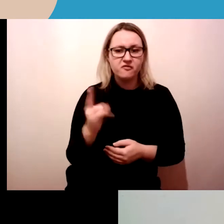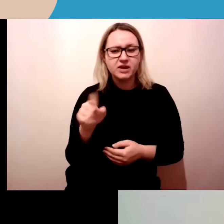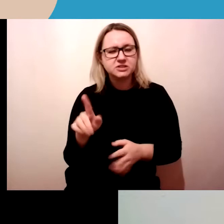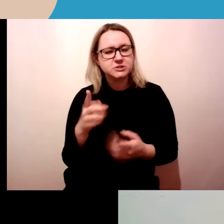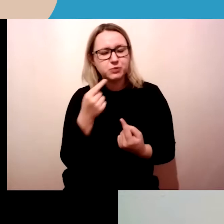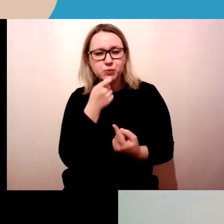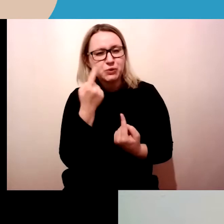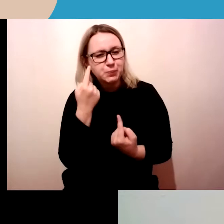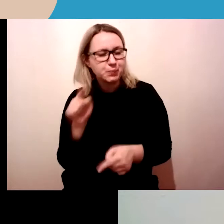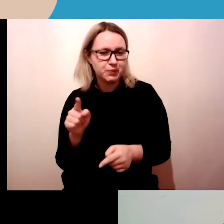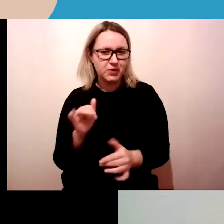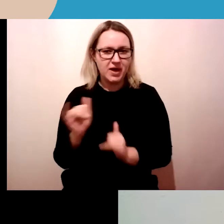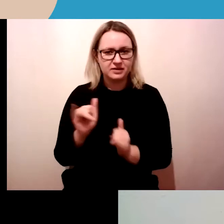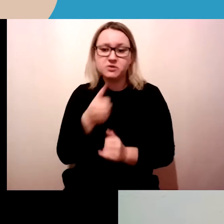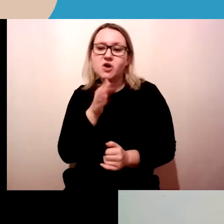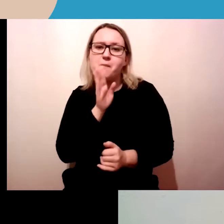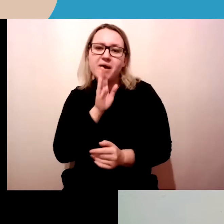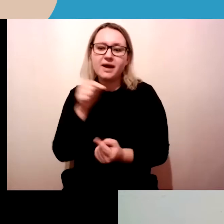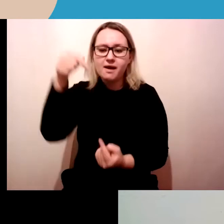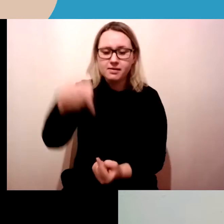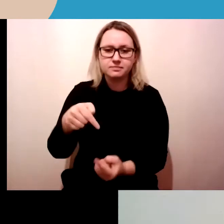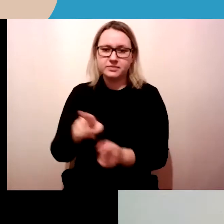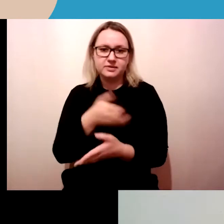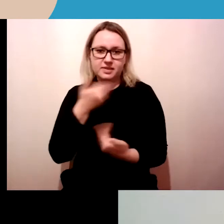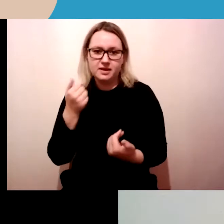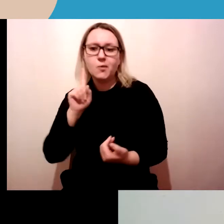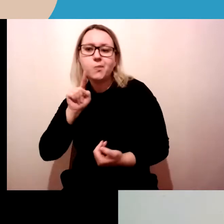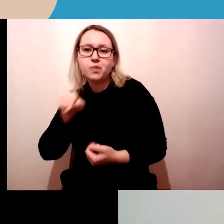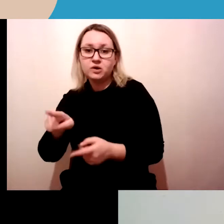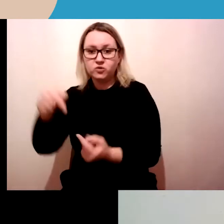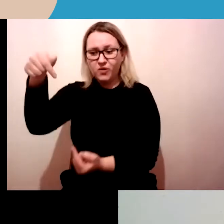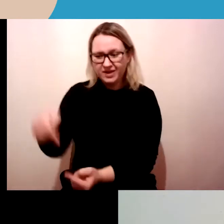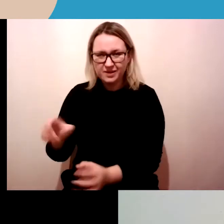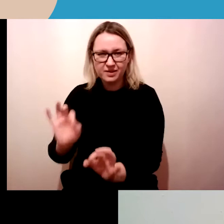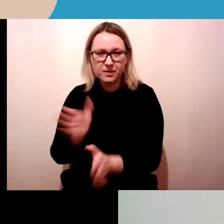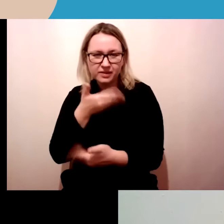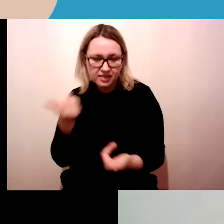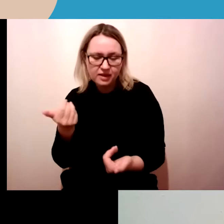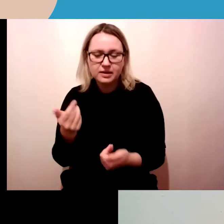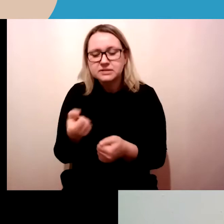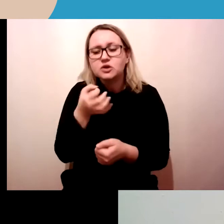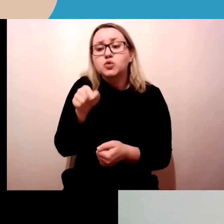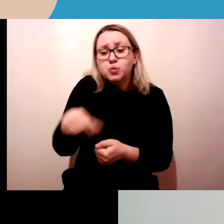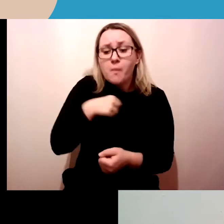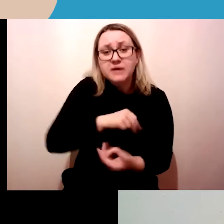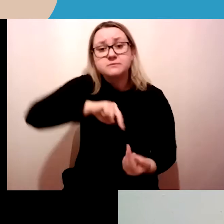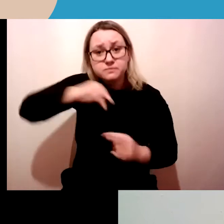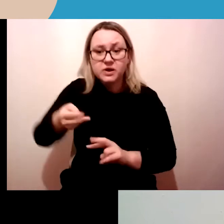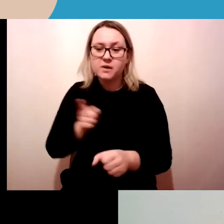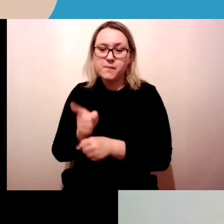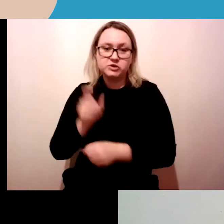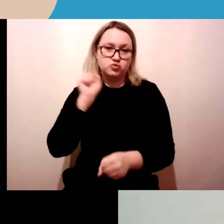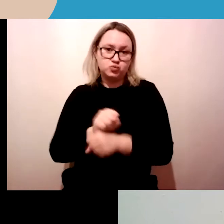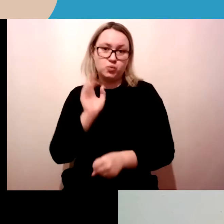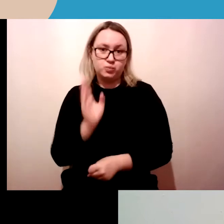Sometimes even grown-ups think that a boy does not act in a way that is